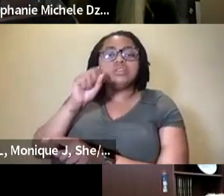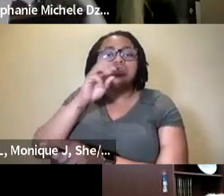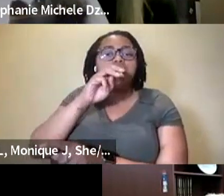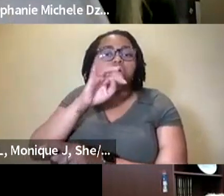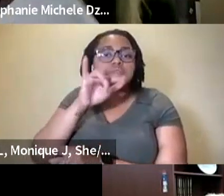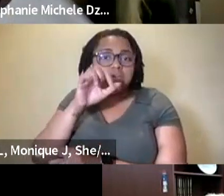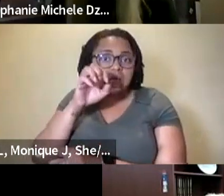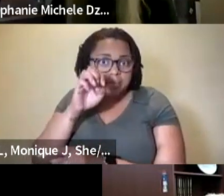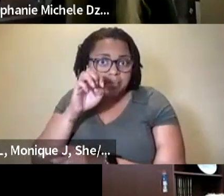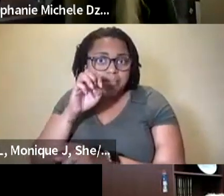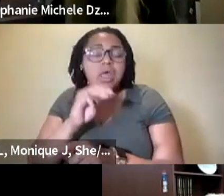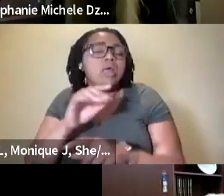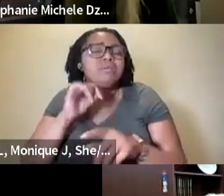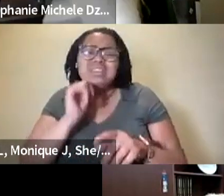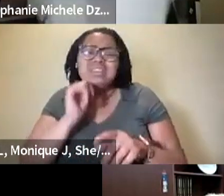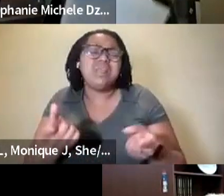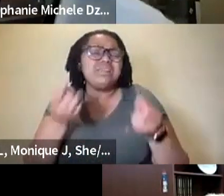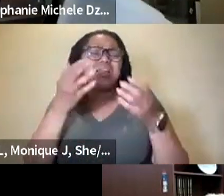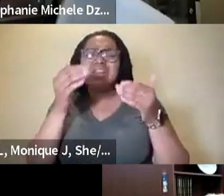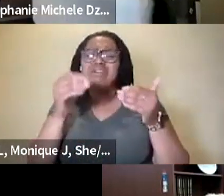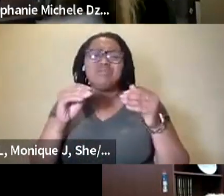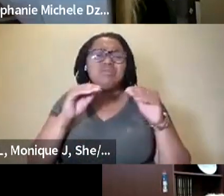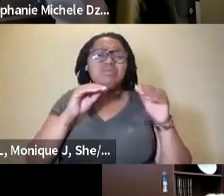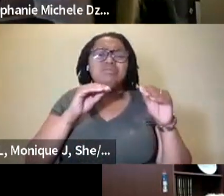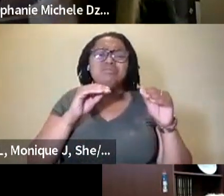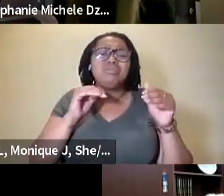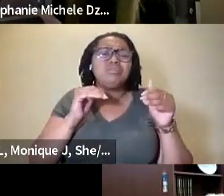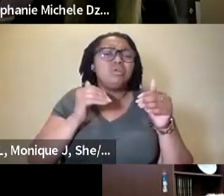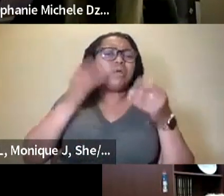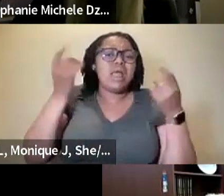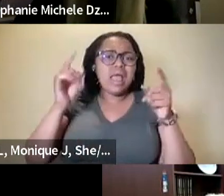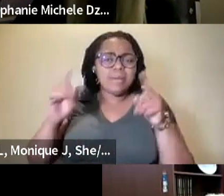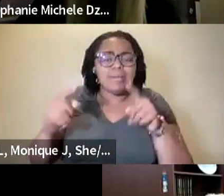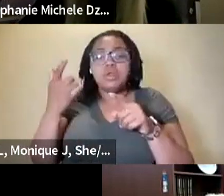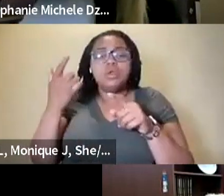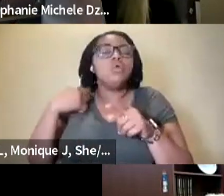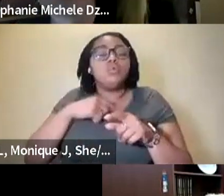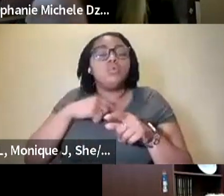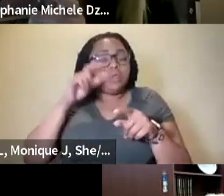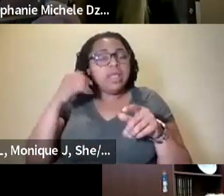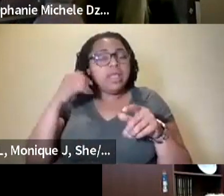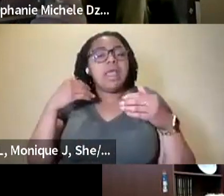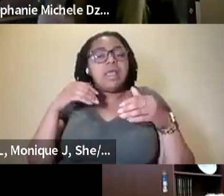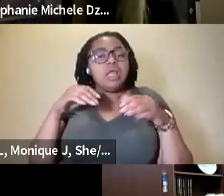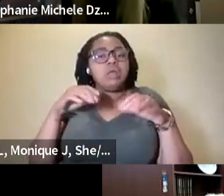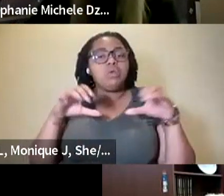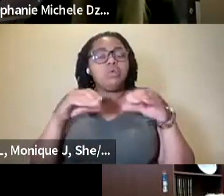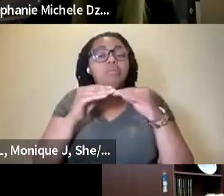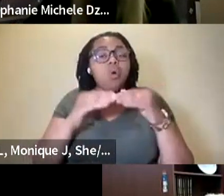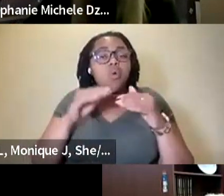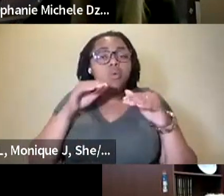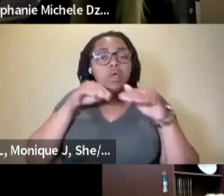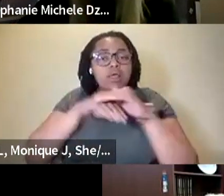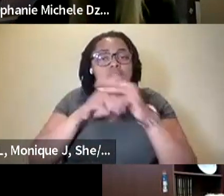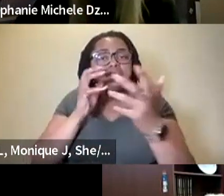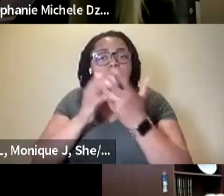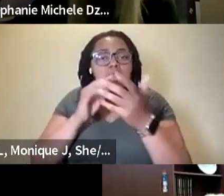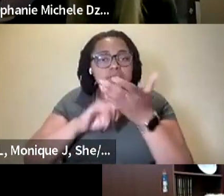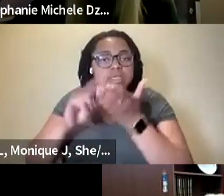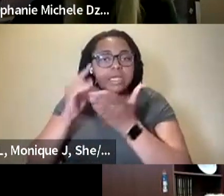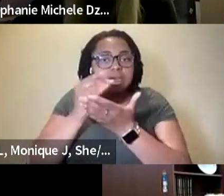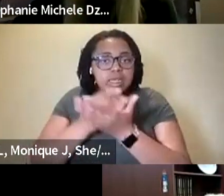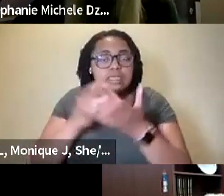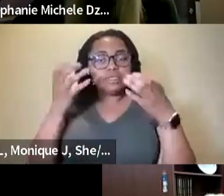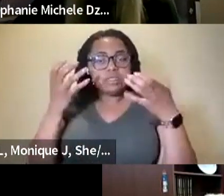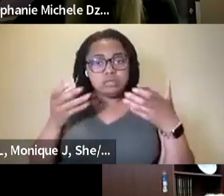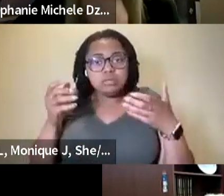been much forward movement in terms of getting more of the accessibility checklist done. We had discussed, because